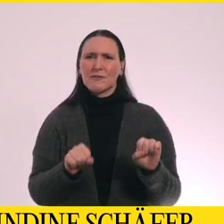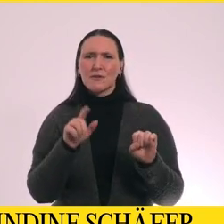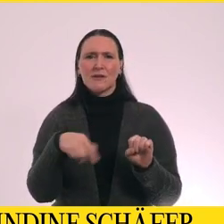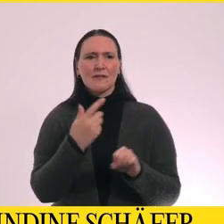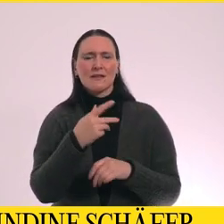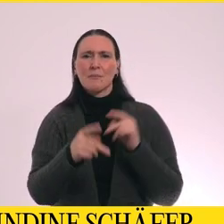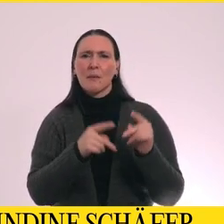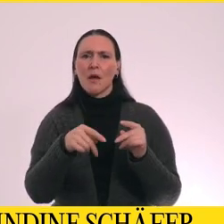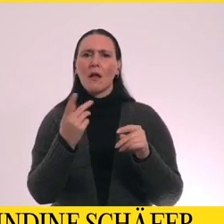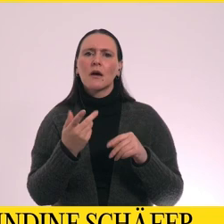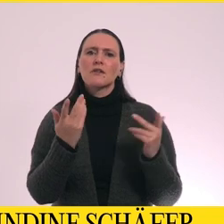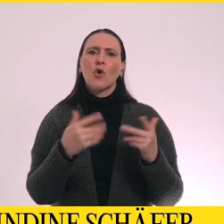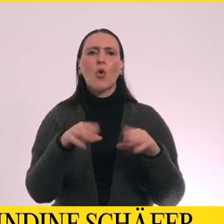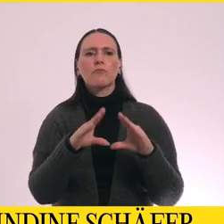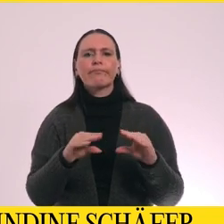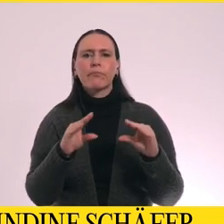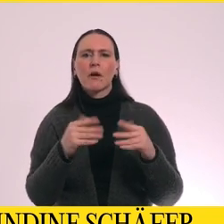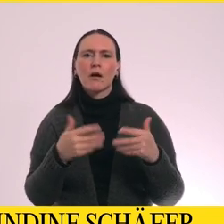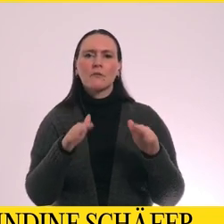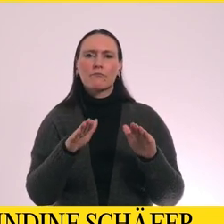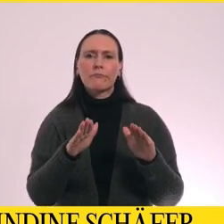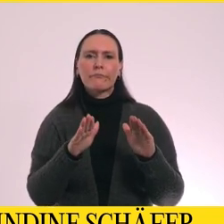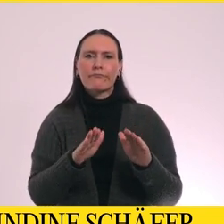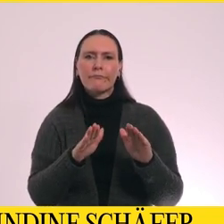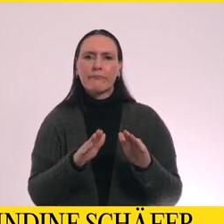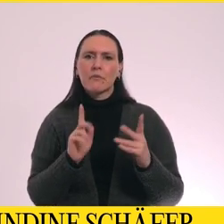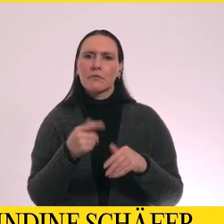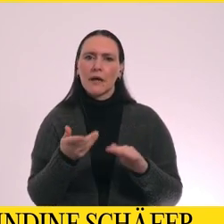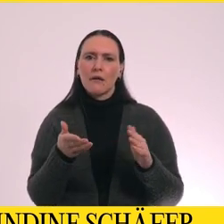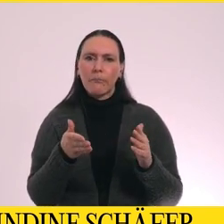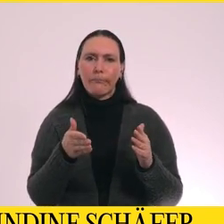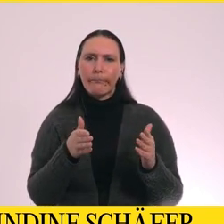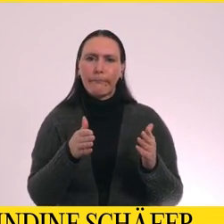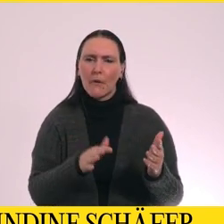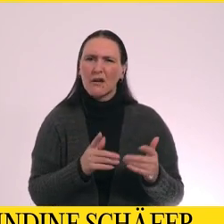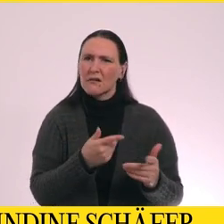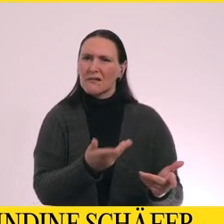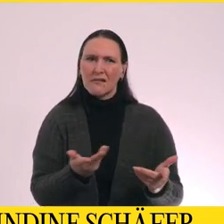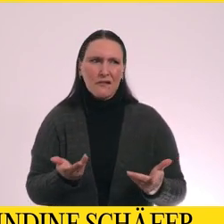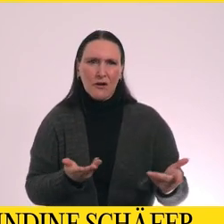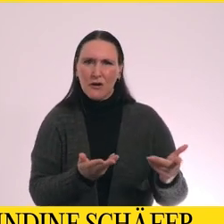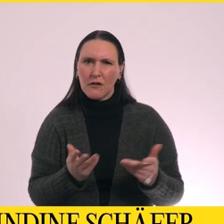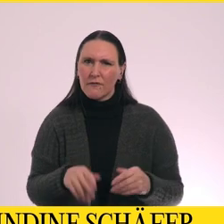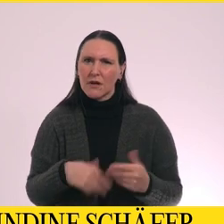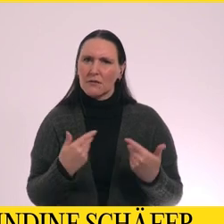What does it mean? It means that low standard of the centers that